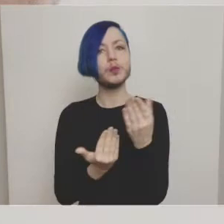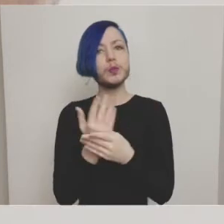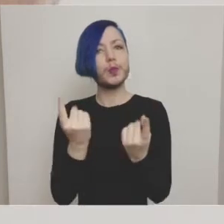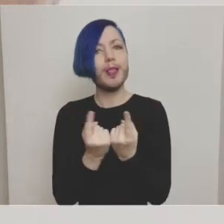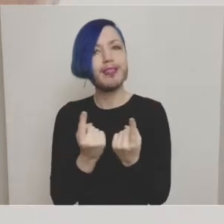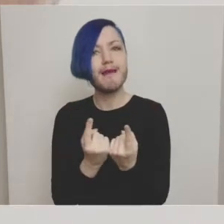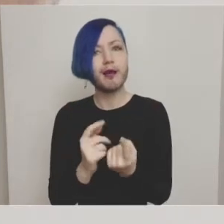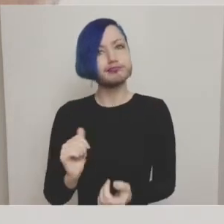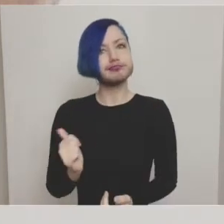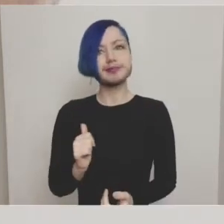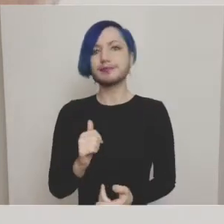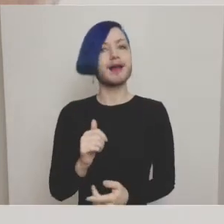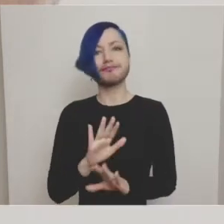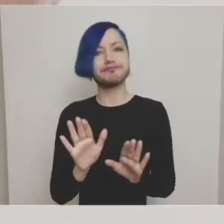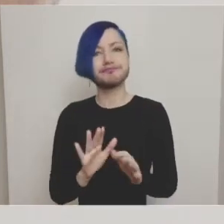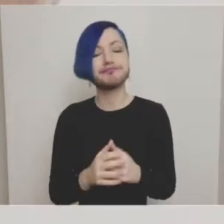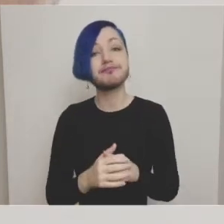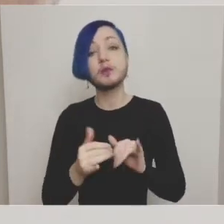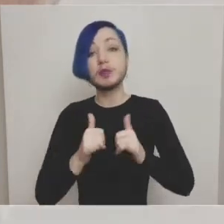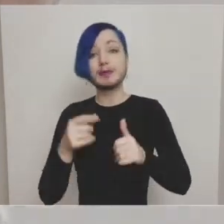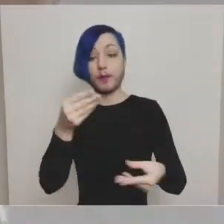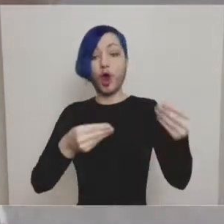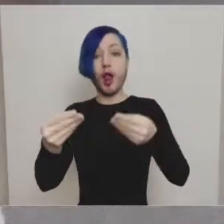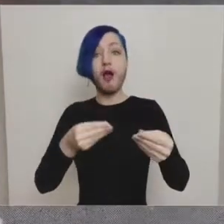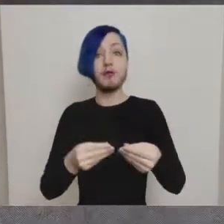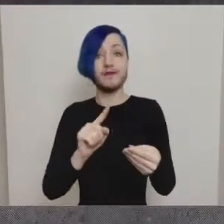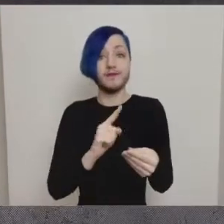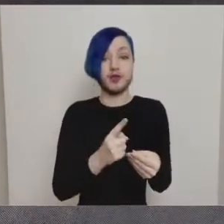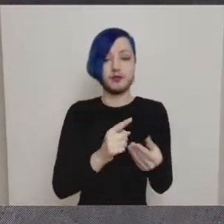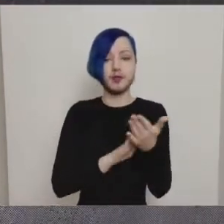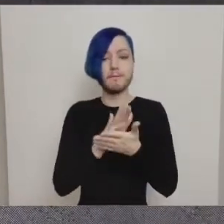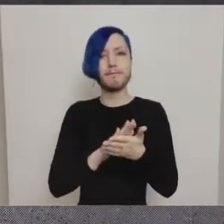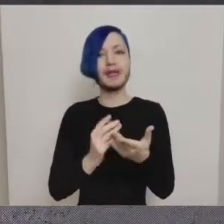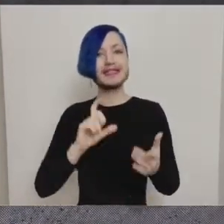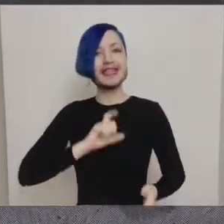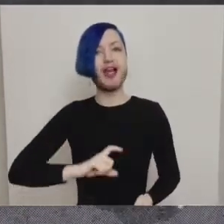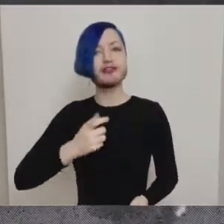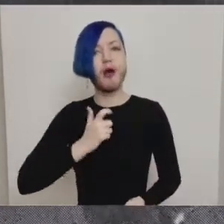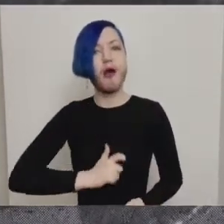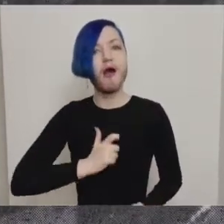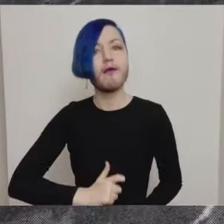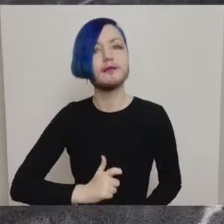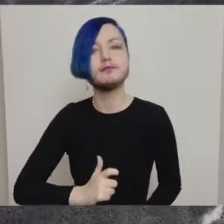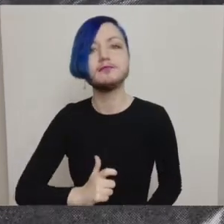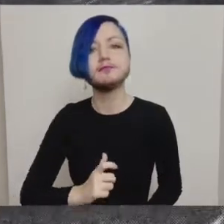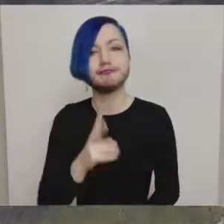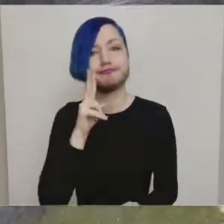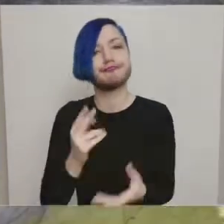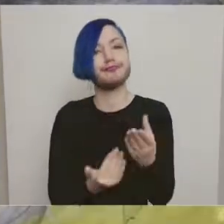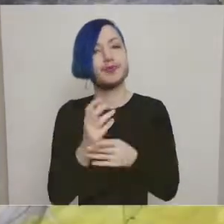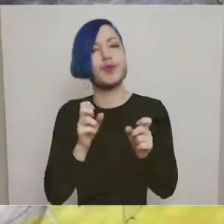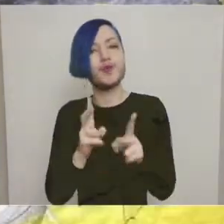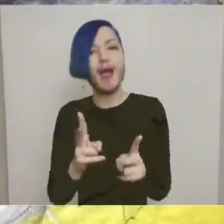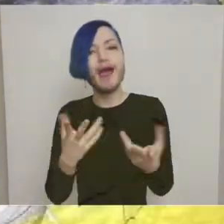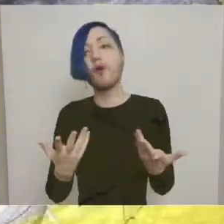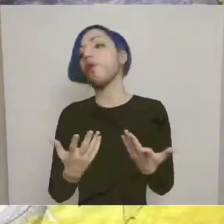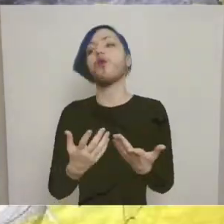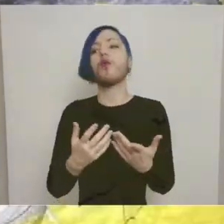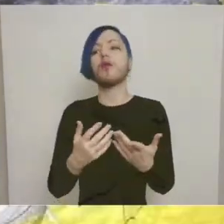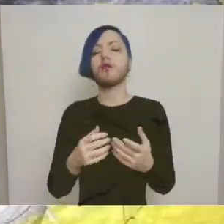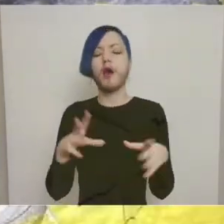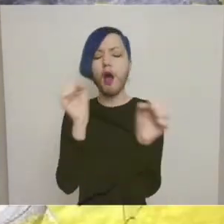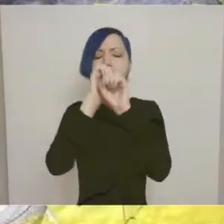and unexpected. Sometimes these collages help me to see a character in a new light, or help me to begin